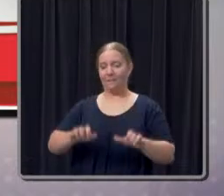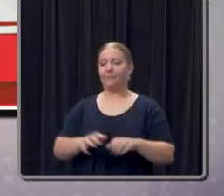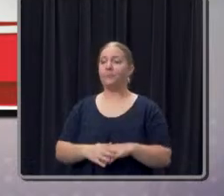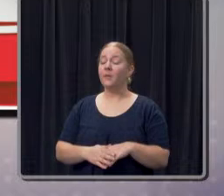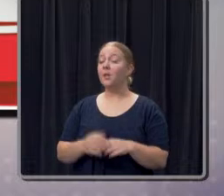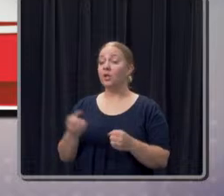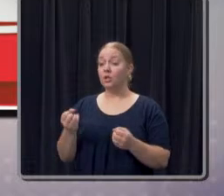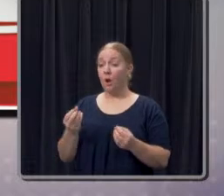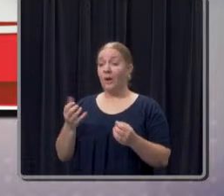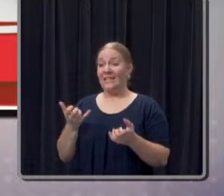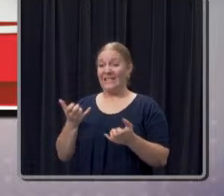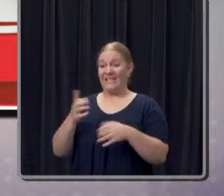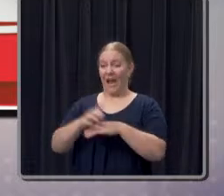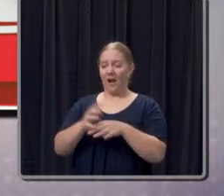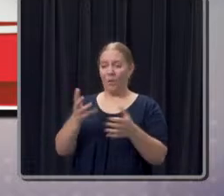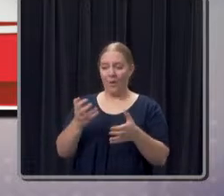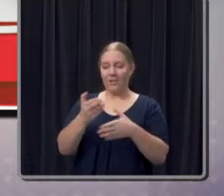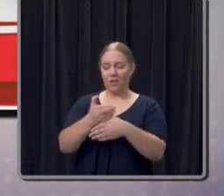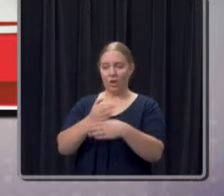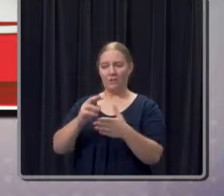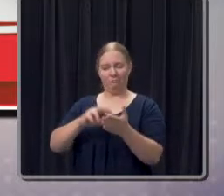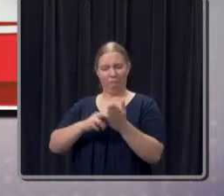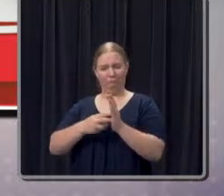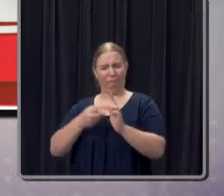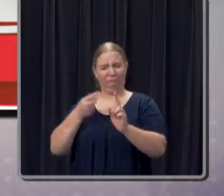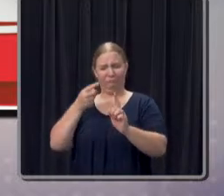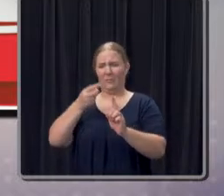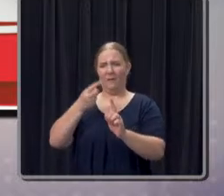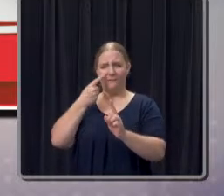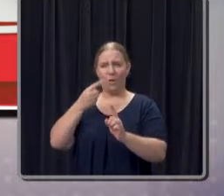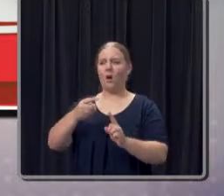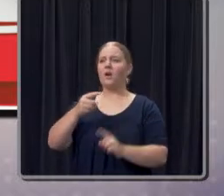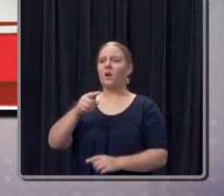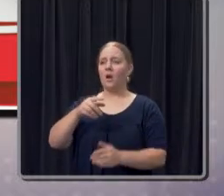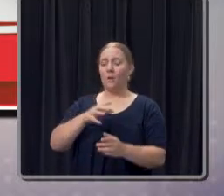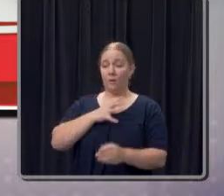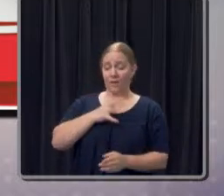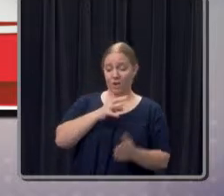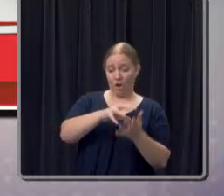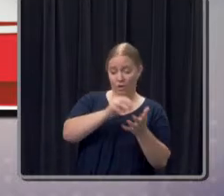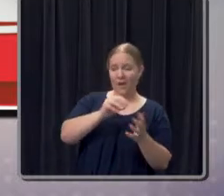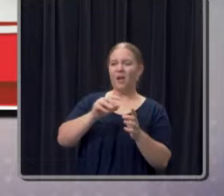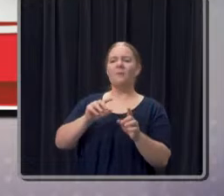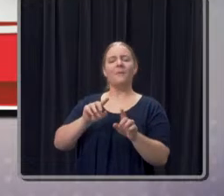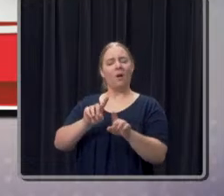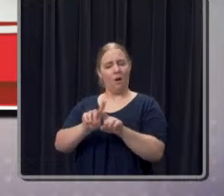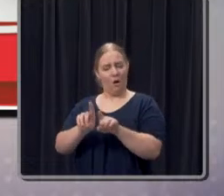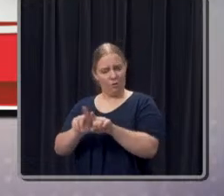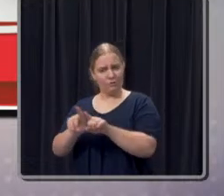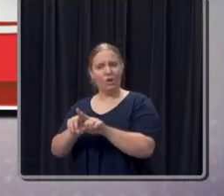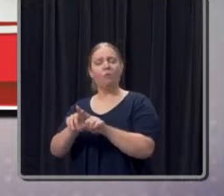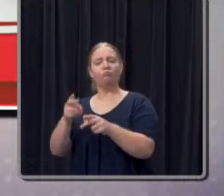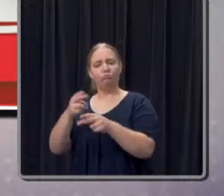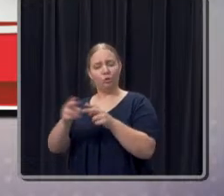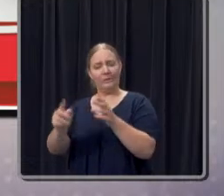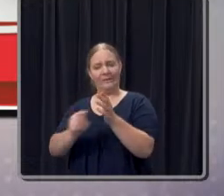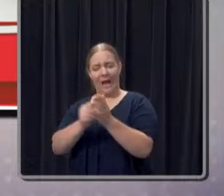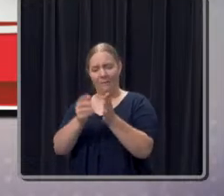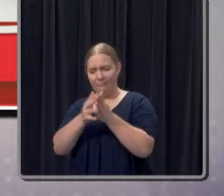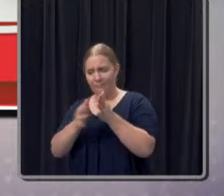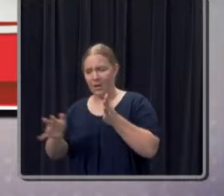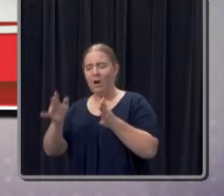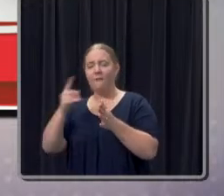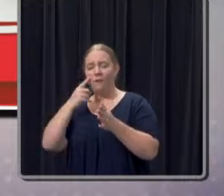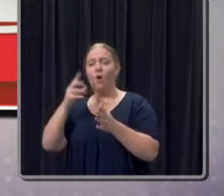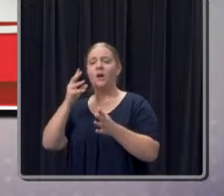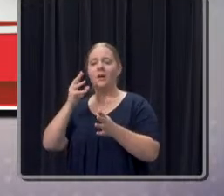So tonight I'd like to share with you the purpose of professional learning, but also a brief timeline of some professional learning experiences that we